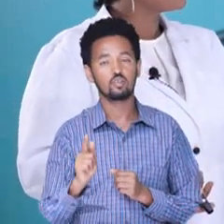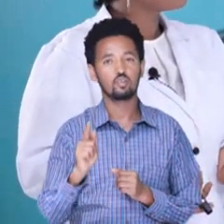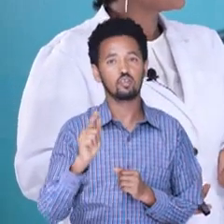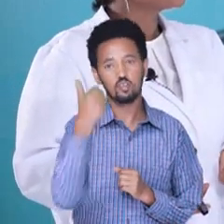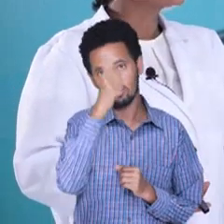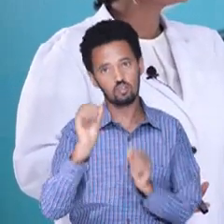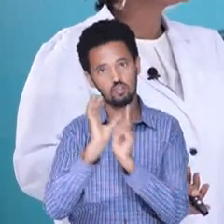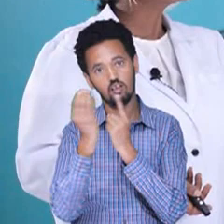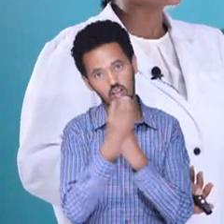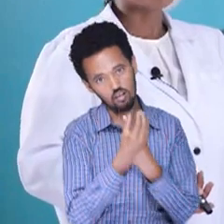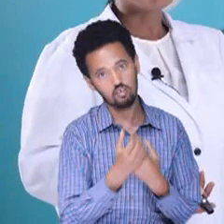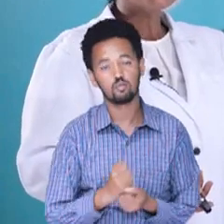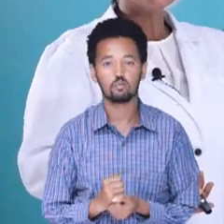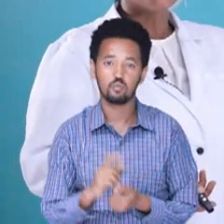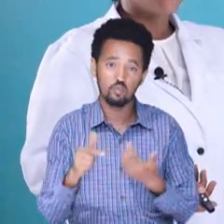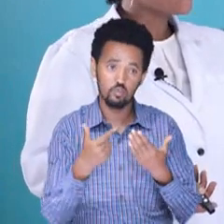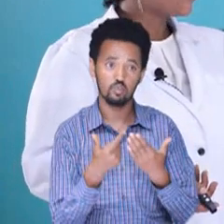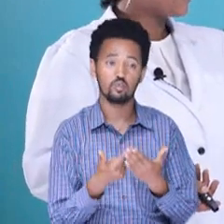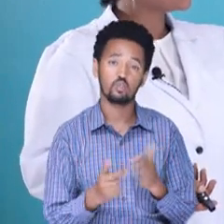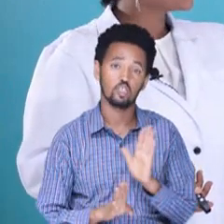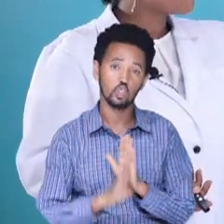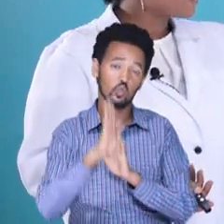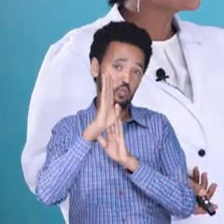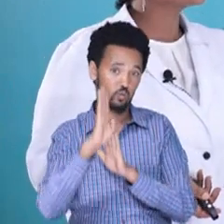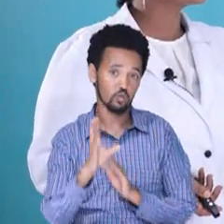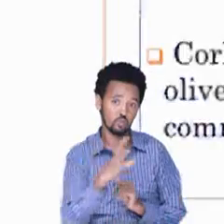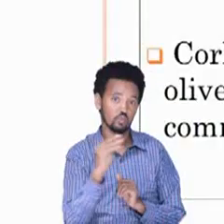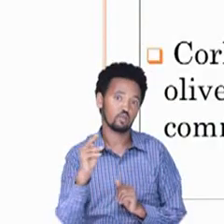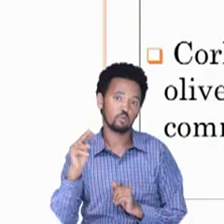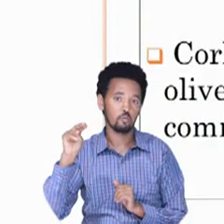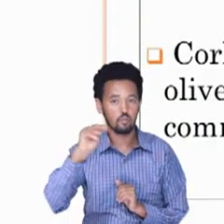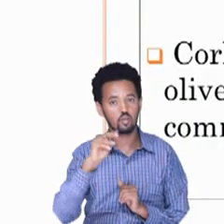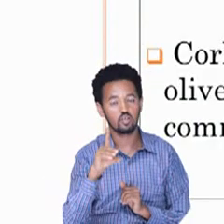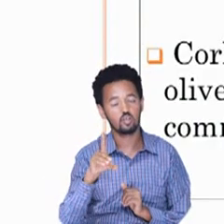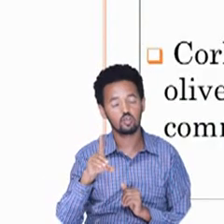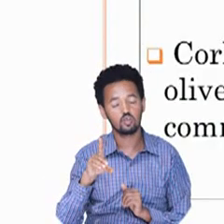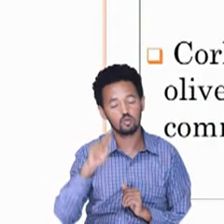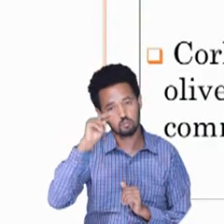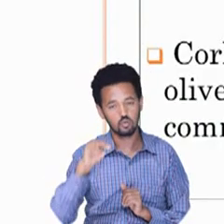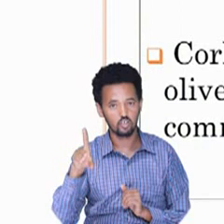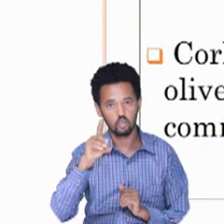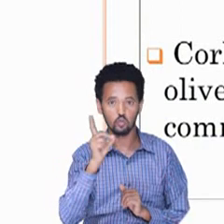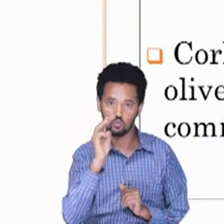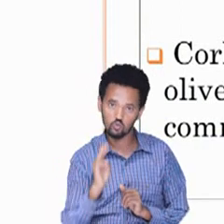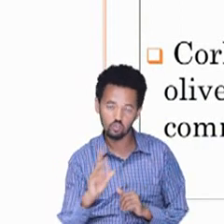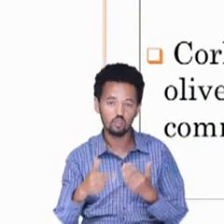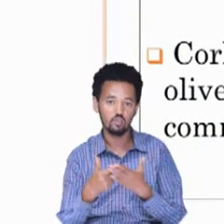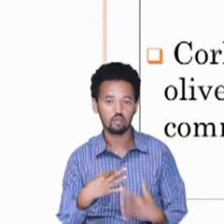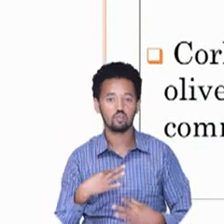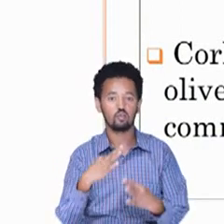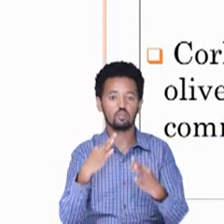this area, citrus crops mostly grow, and macus are an example of the Mediterranean type